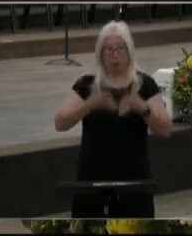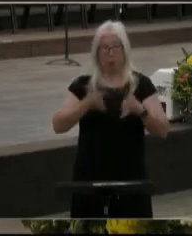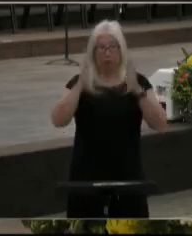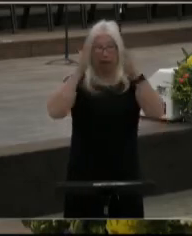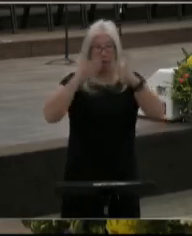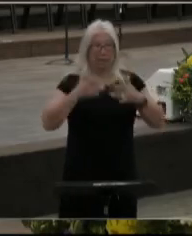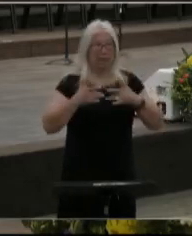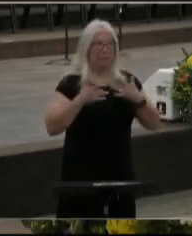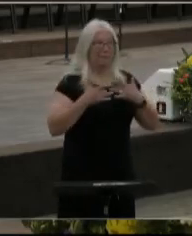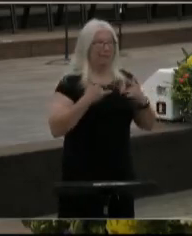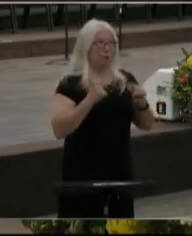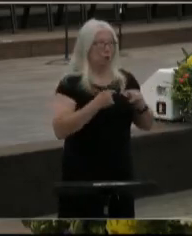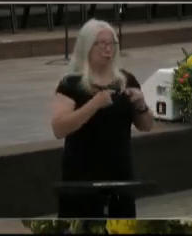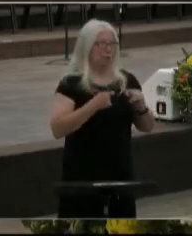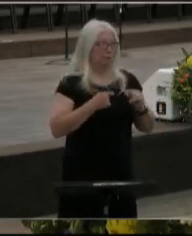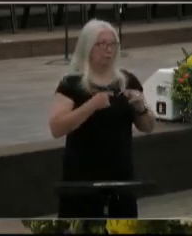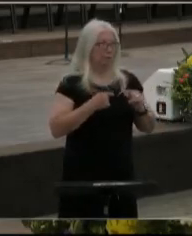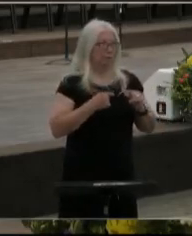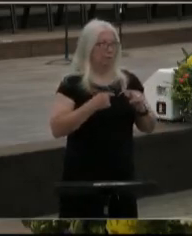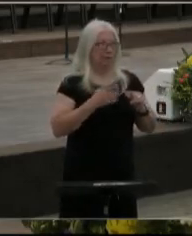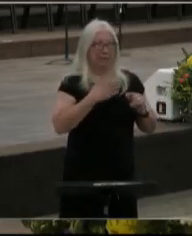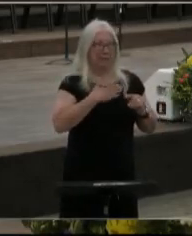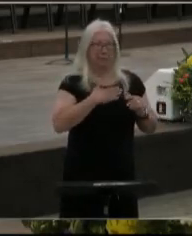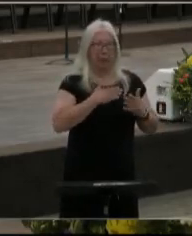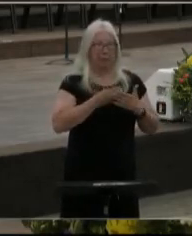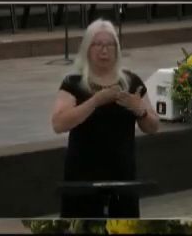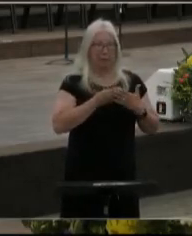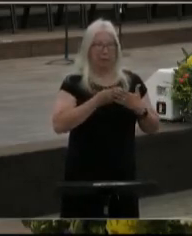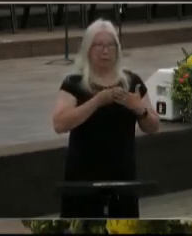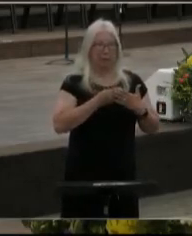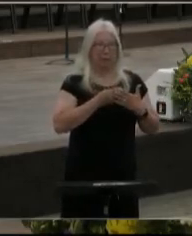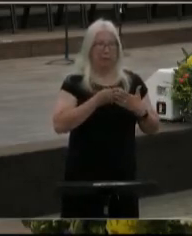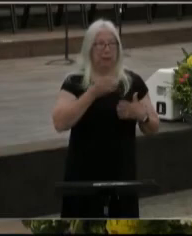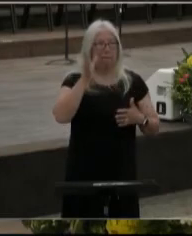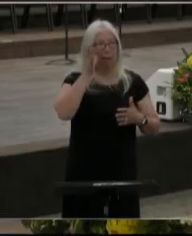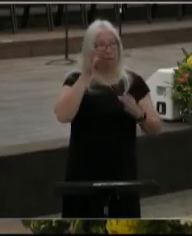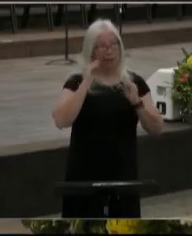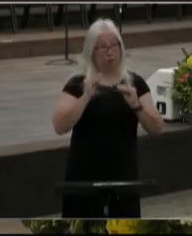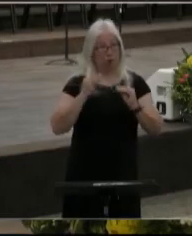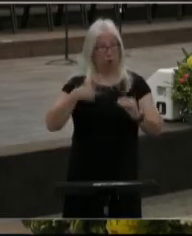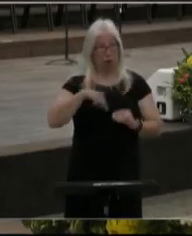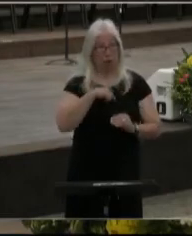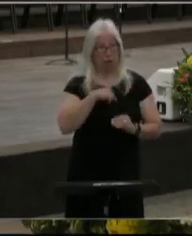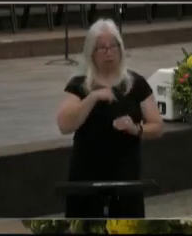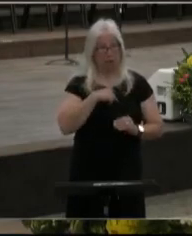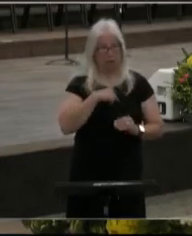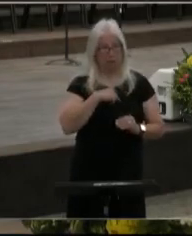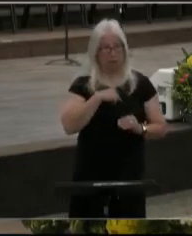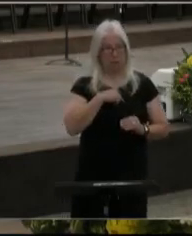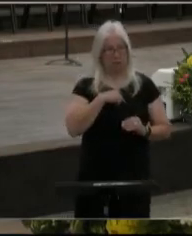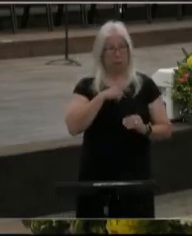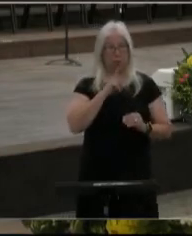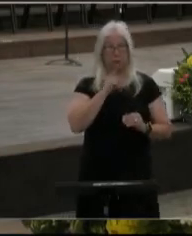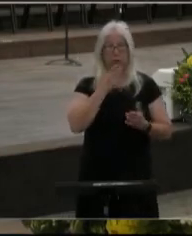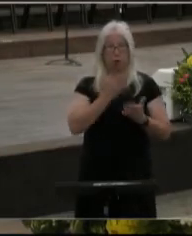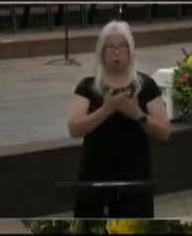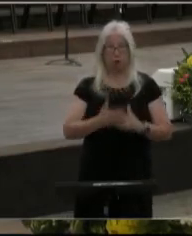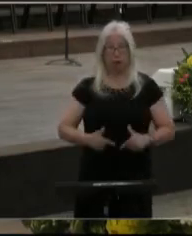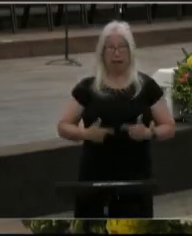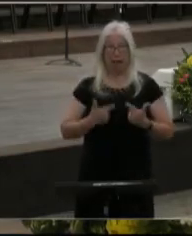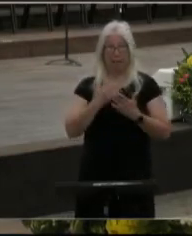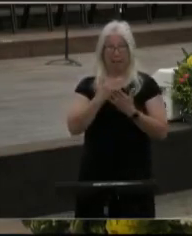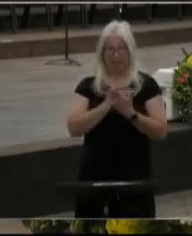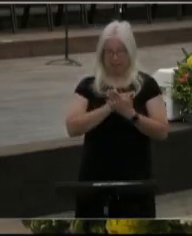got my feelings hurt. It's not mine. My dad taught us some really good life